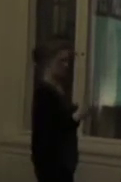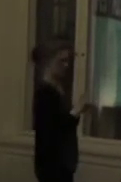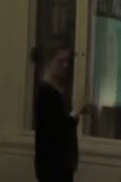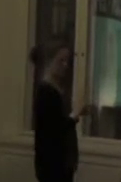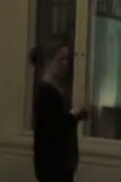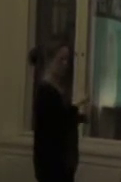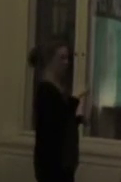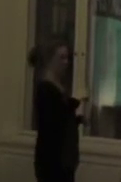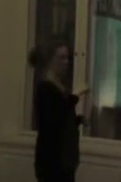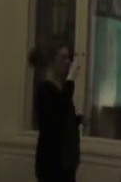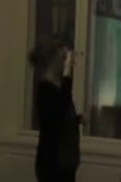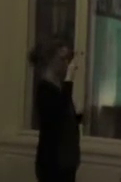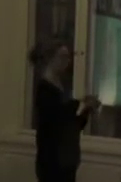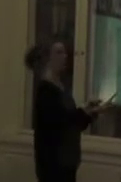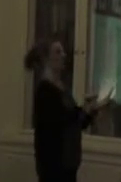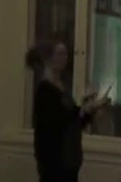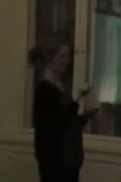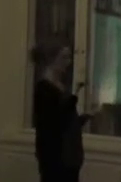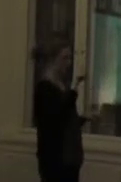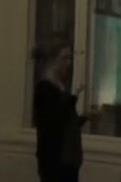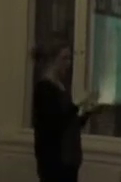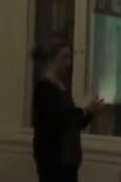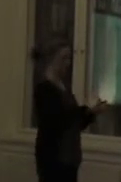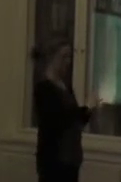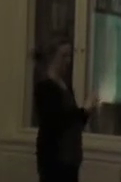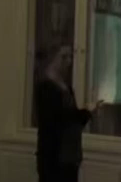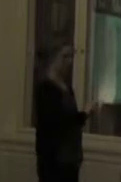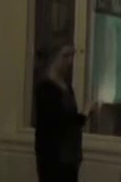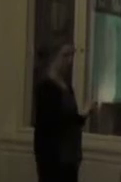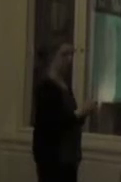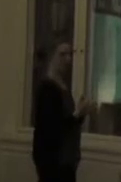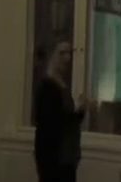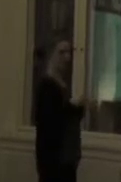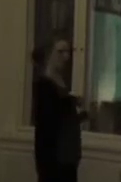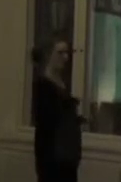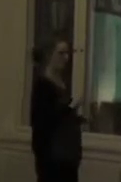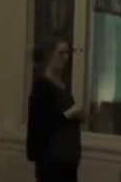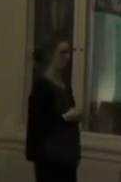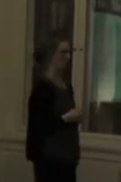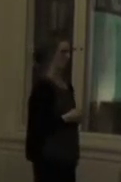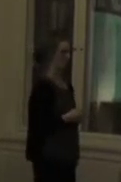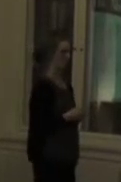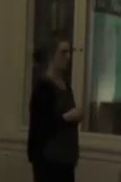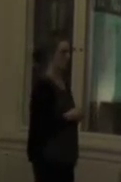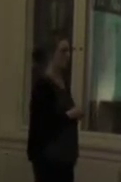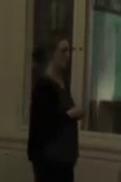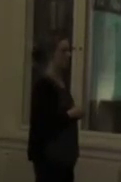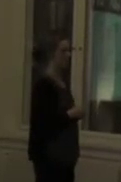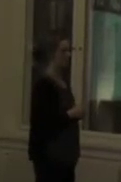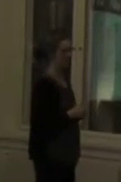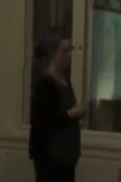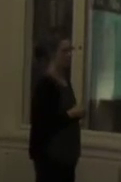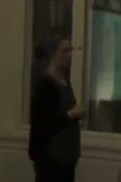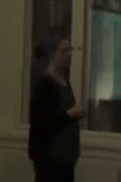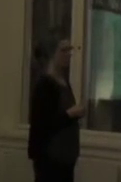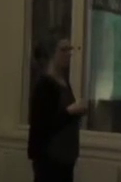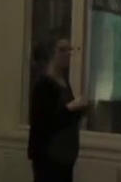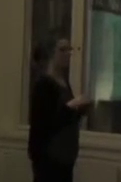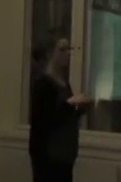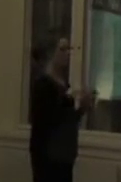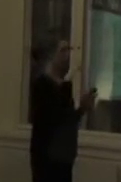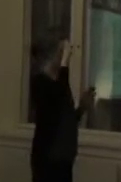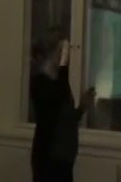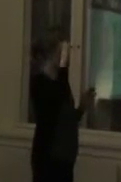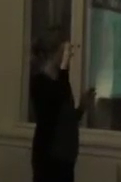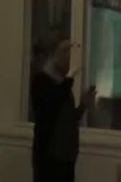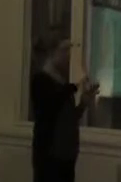the queer community. And also we have analysis of the legal system, both the local, the Iraqi legal